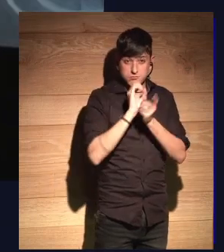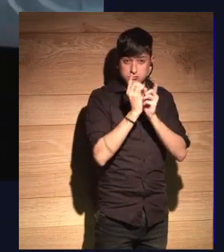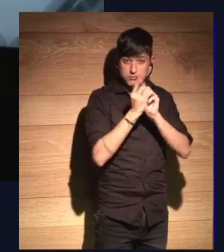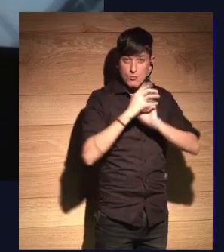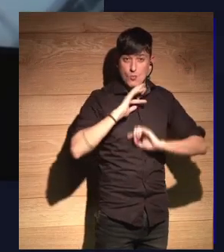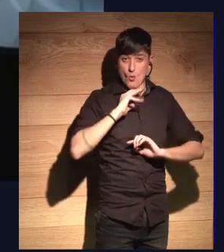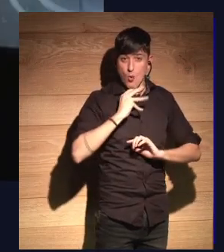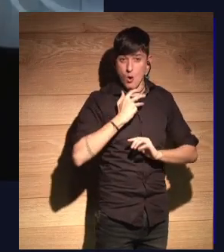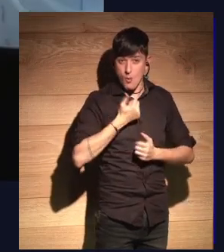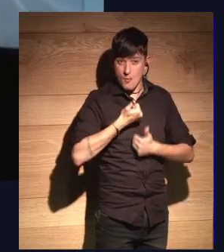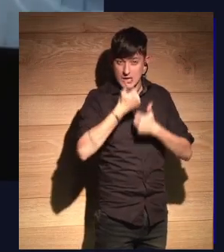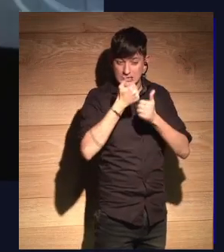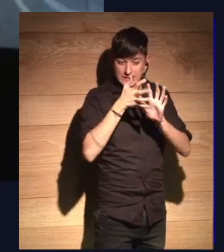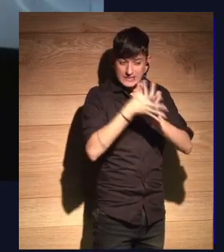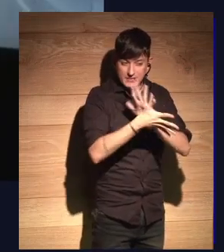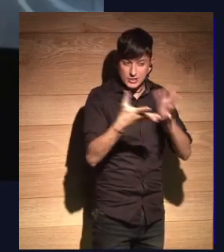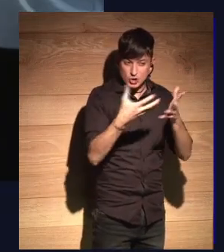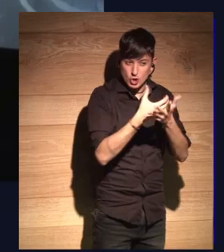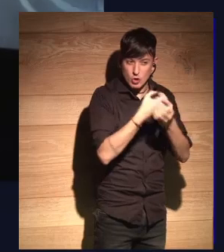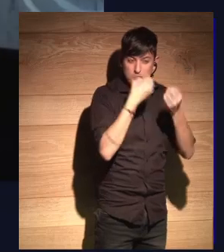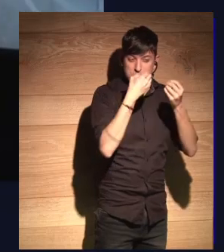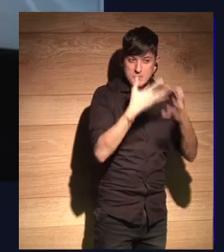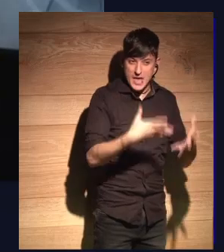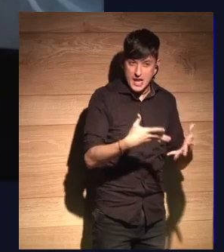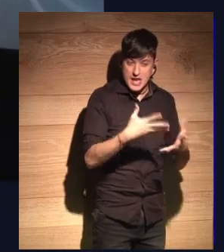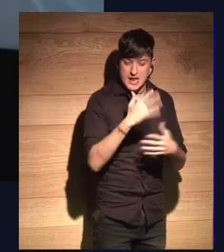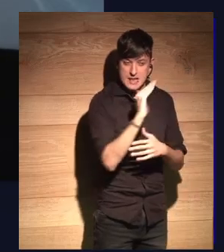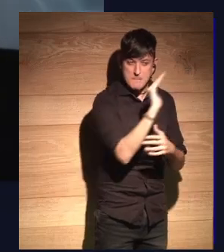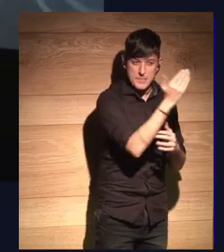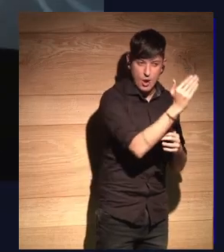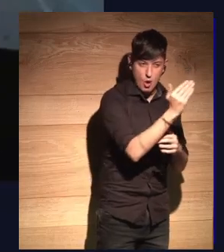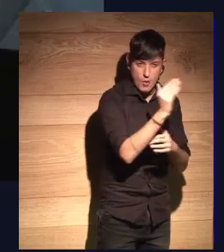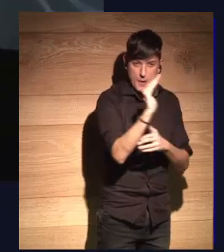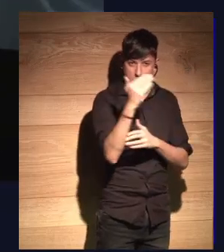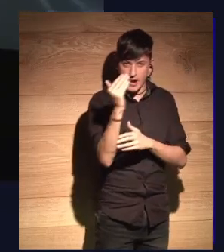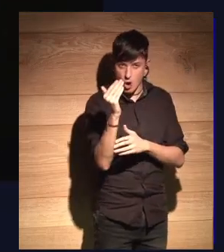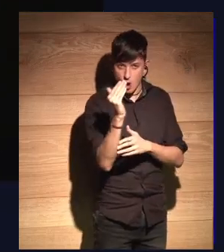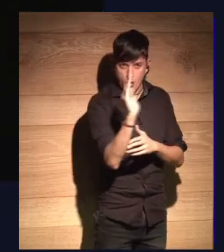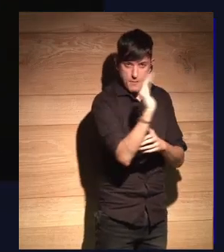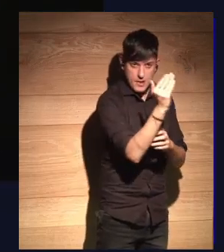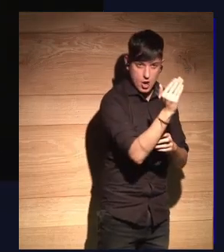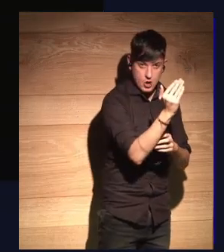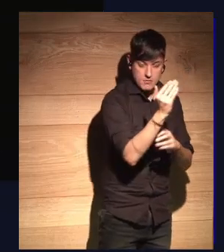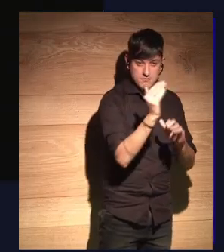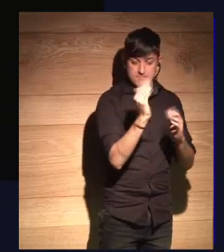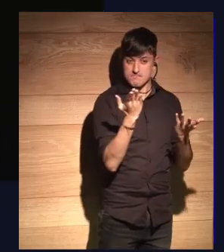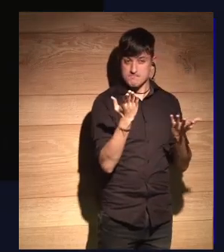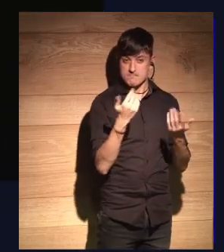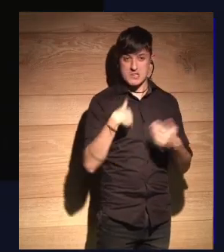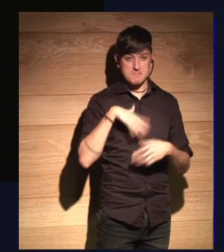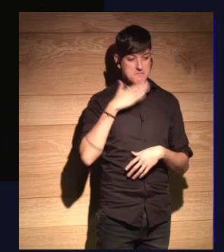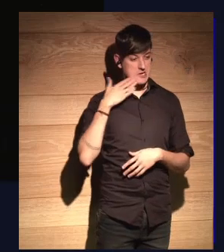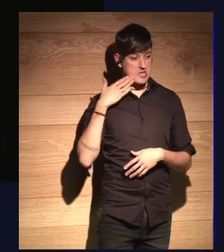from mirror after mirror, no vanities displayed, I'm looking for the face I